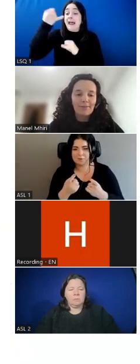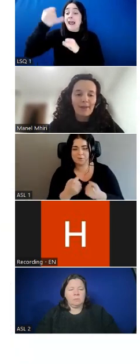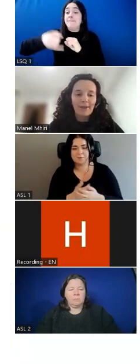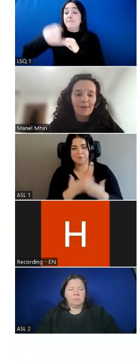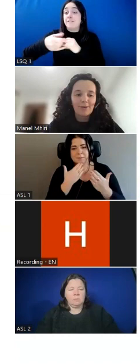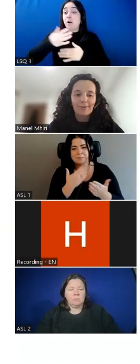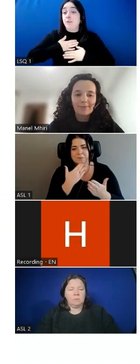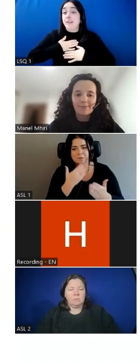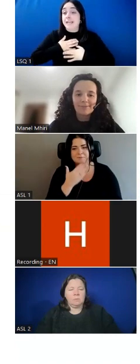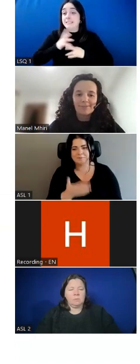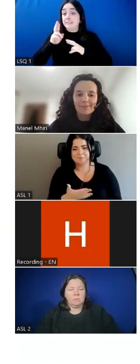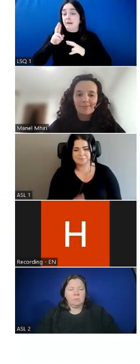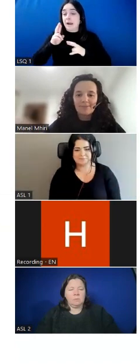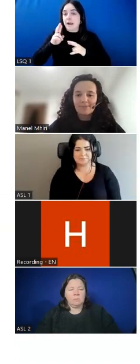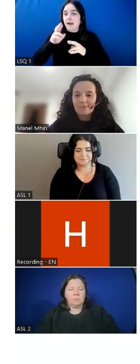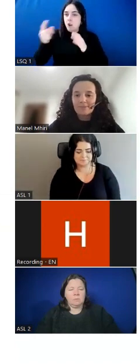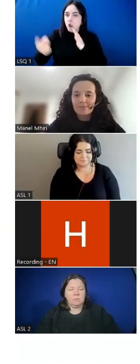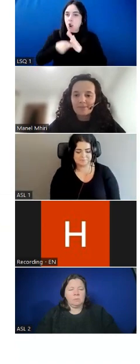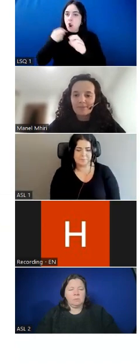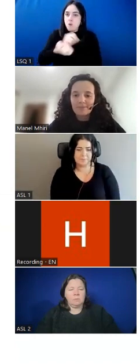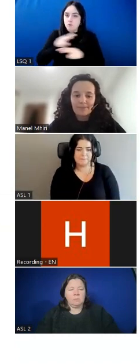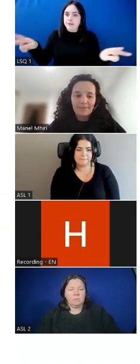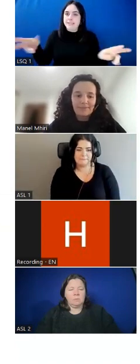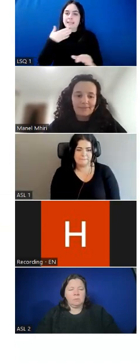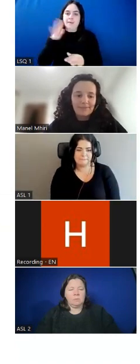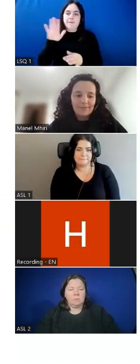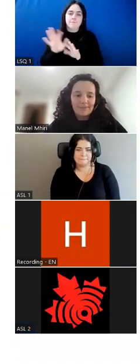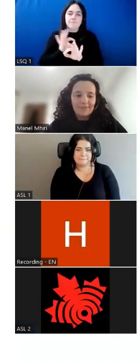have. Thank you.